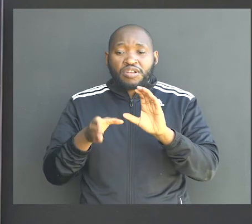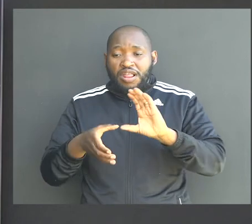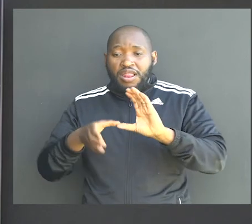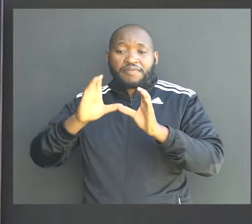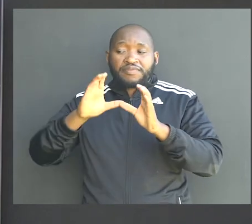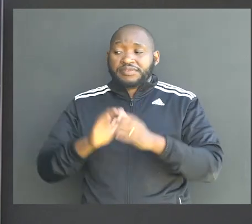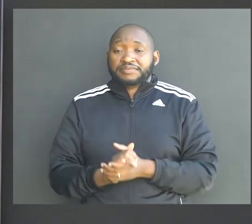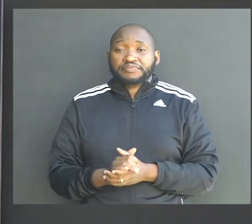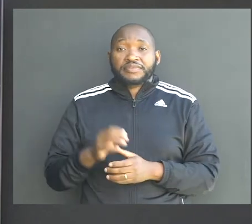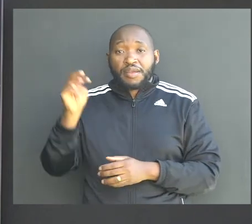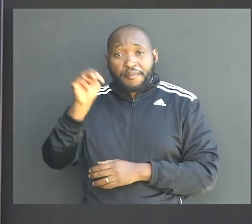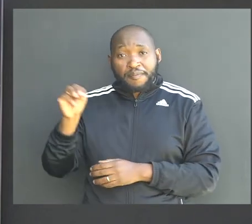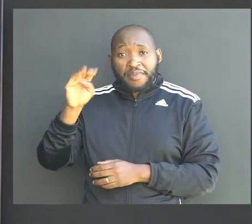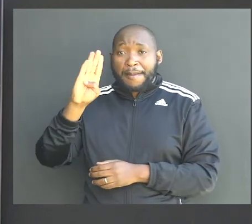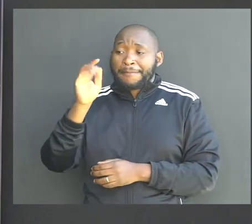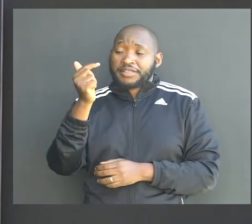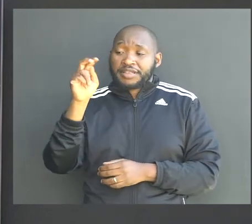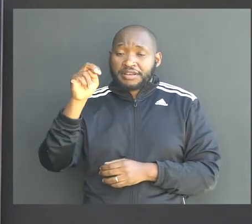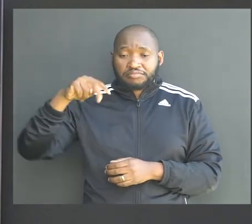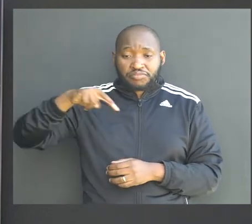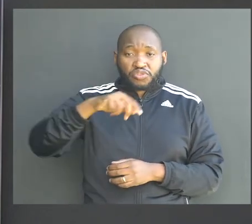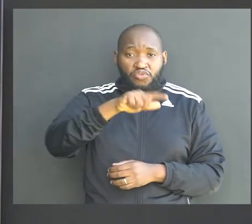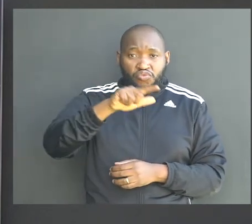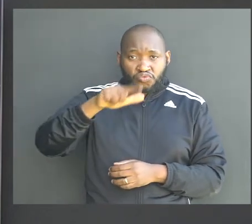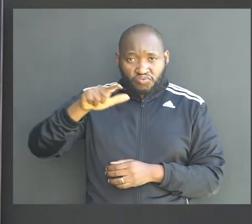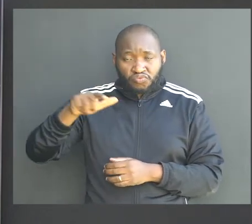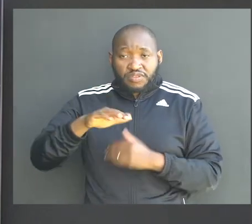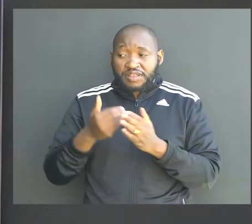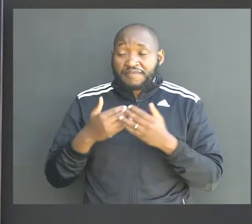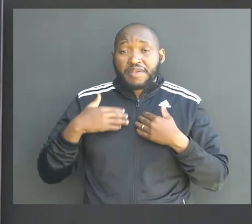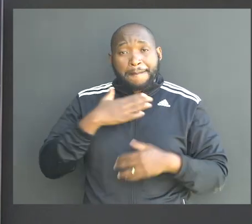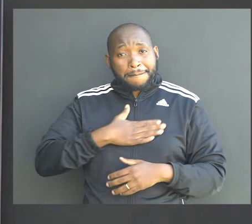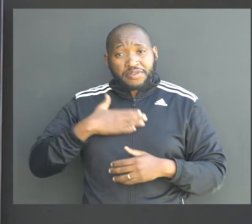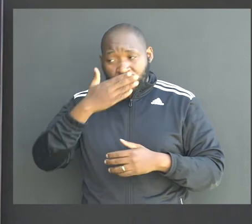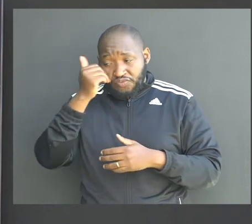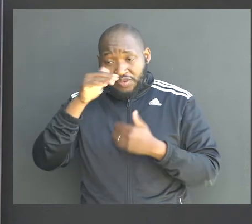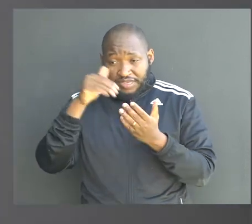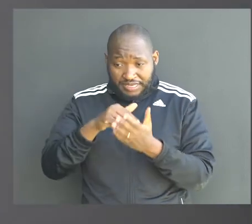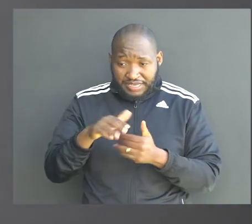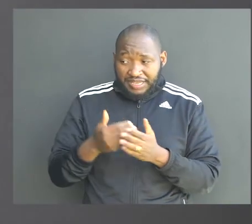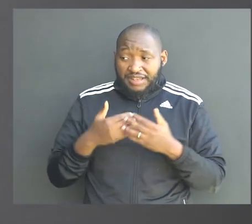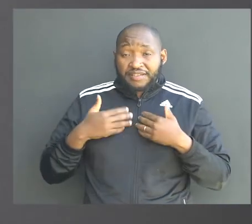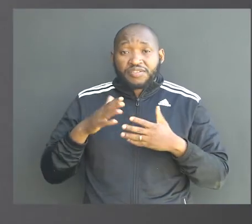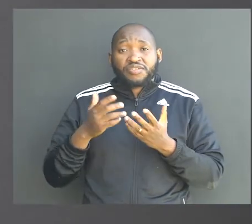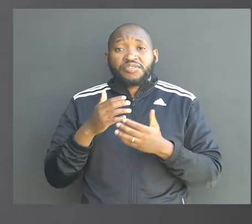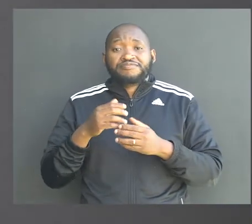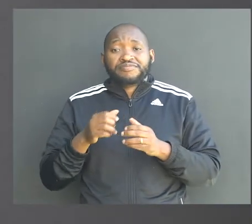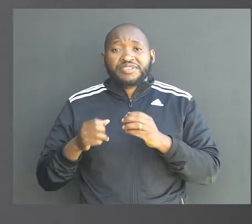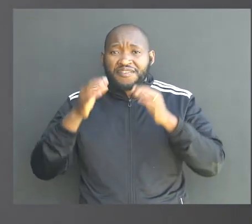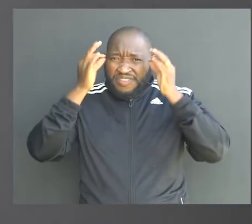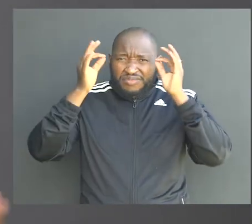this communication gap. It is the Mascom Batanani Walk 2022. Please don't forget to tweet, go